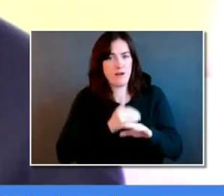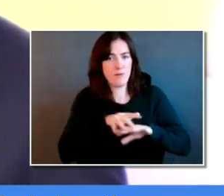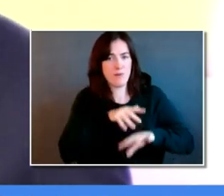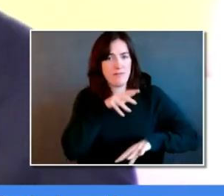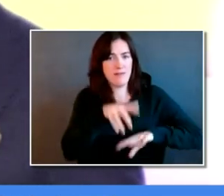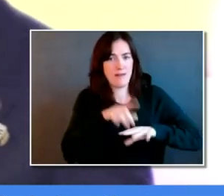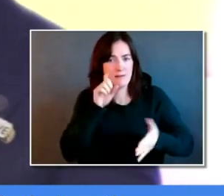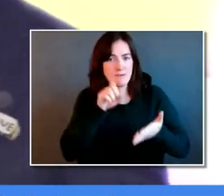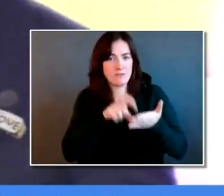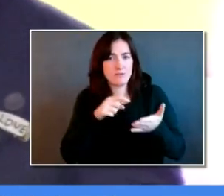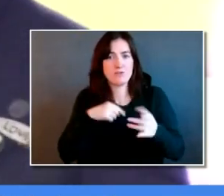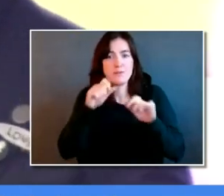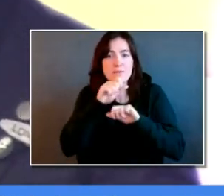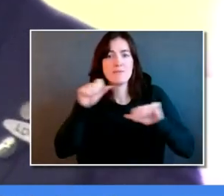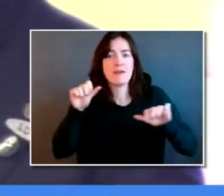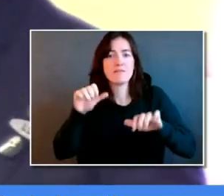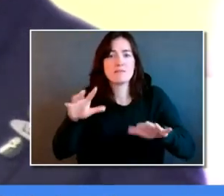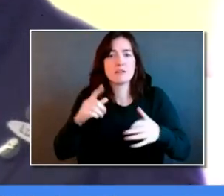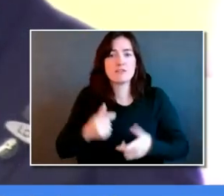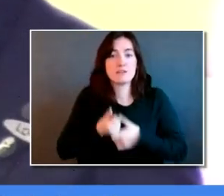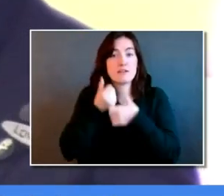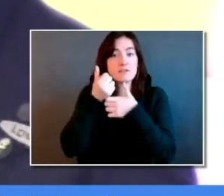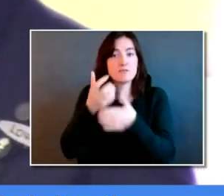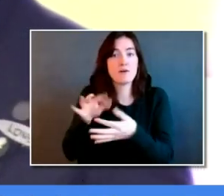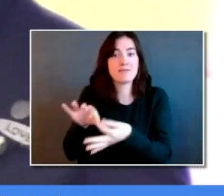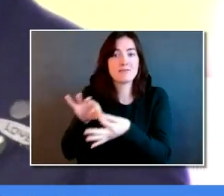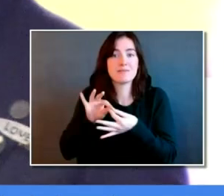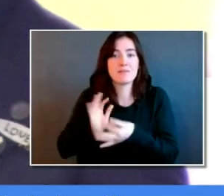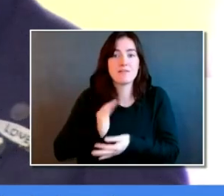and expressions of the relationships in which